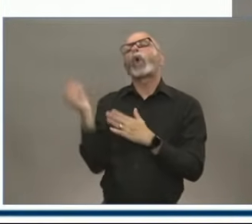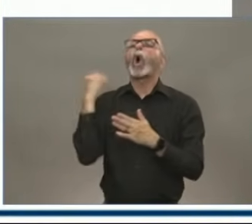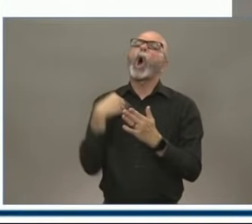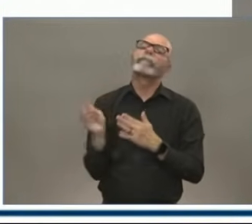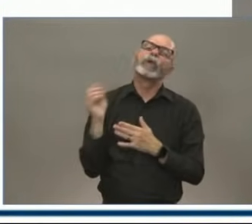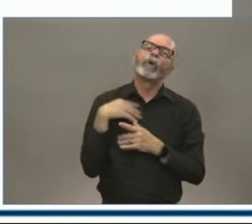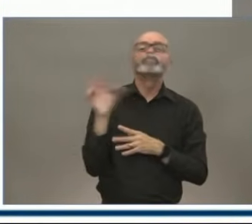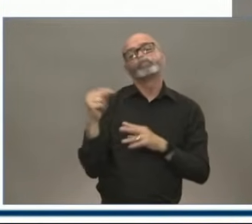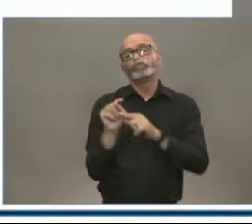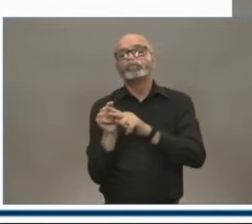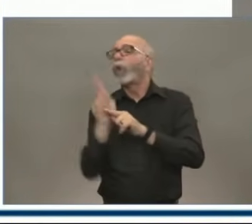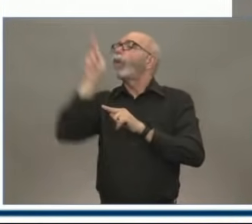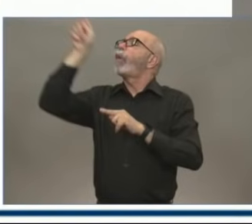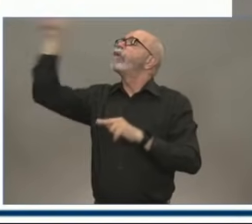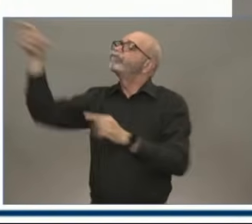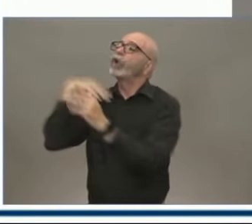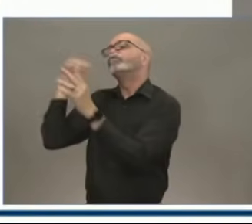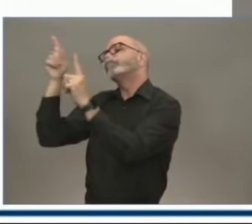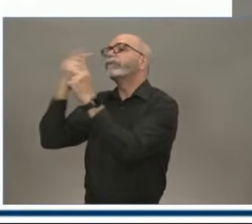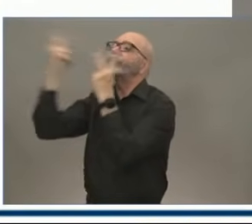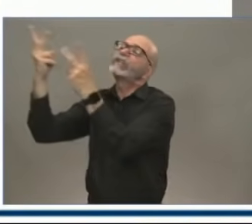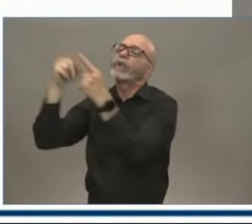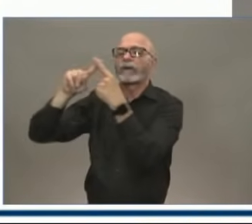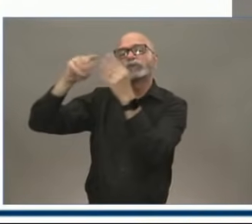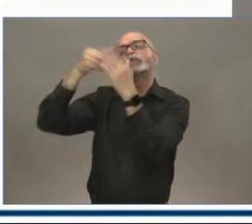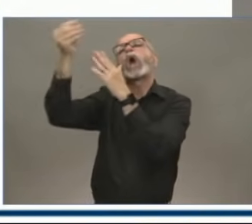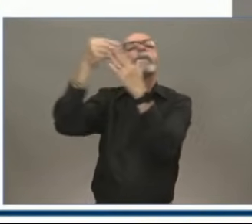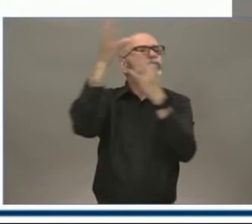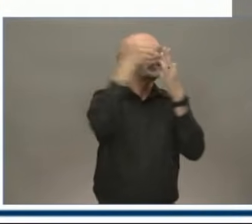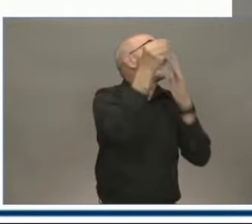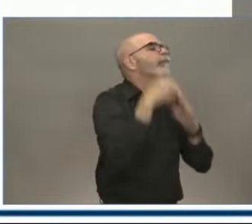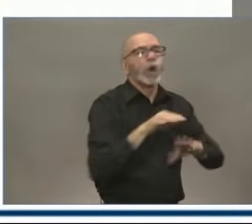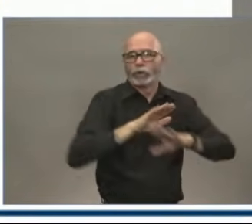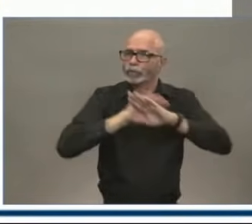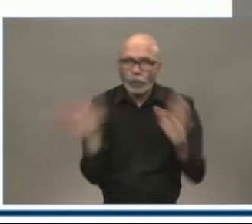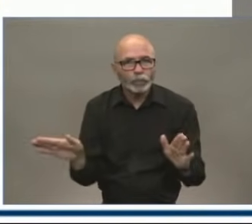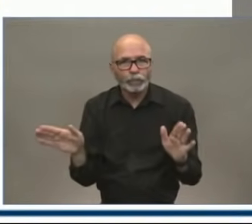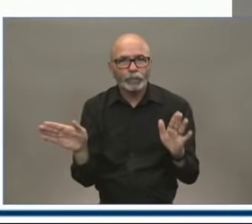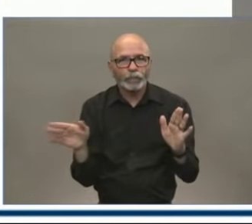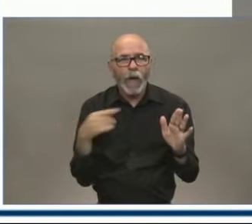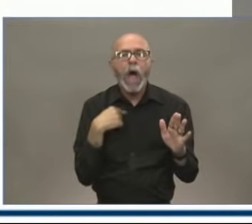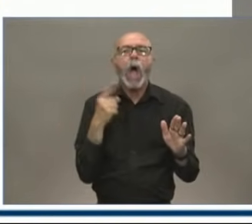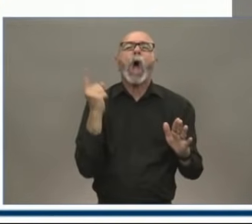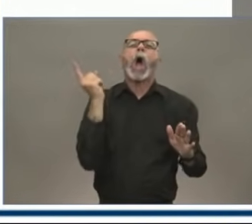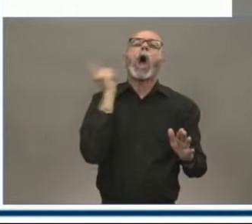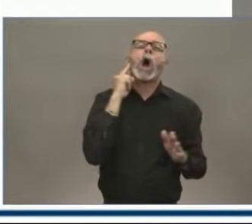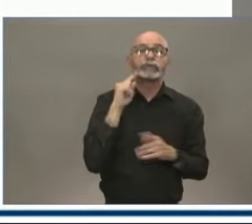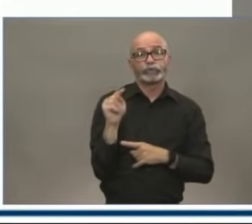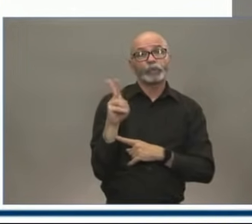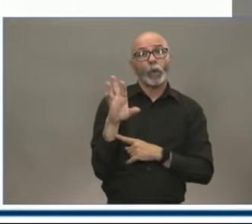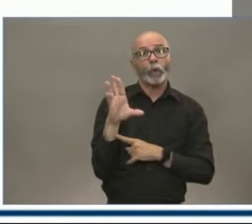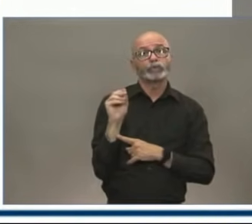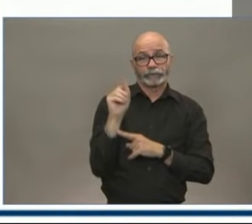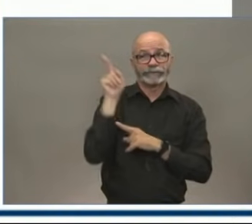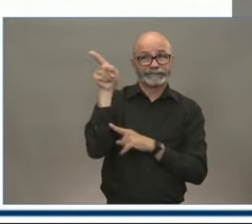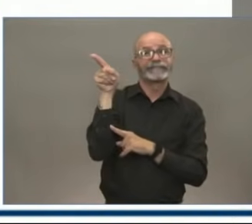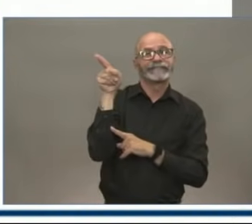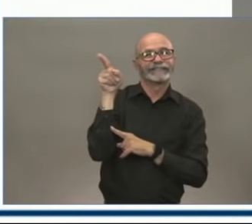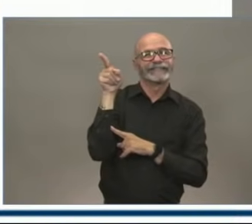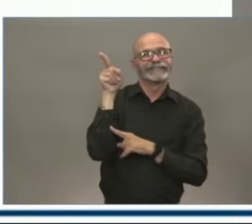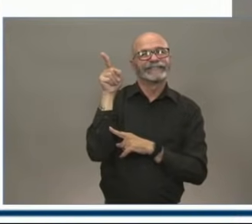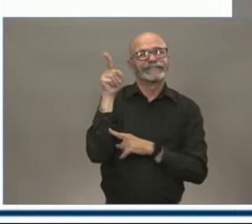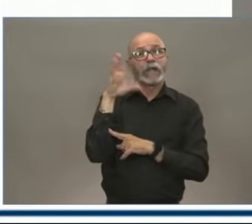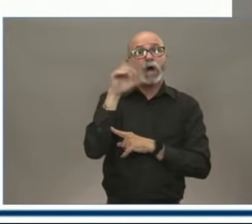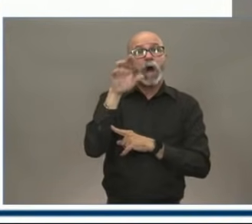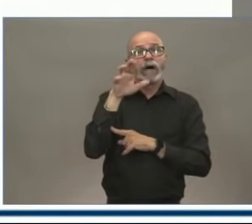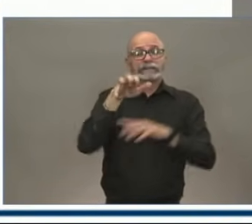I heard stories about that this weekend. Lots of cars in the malls in Truro, people saying they're from Halifax. I can't